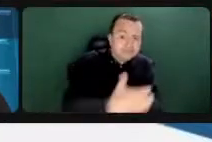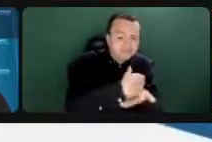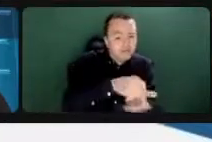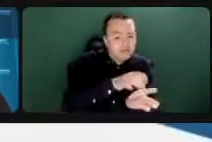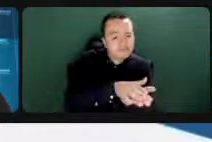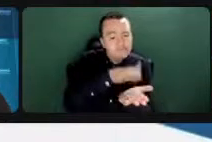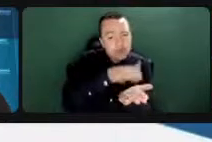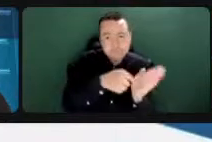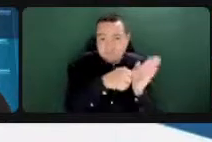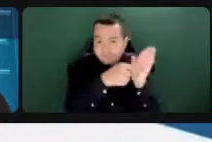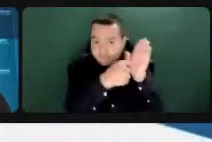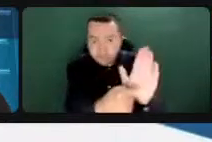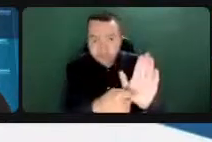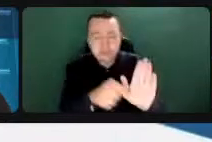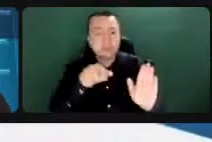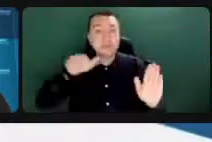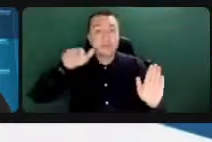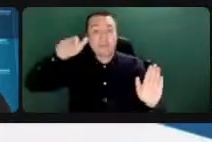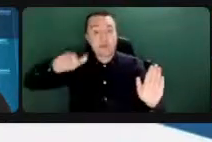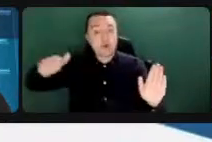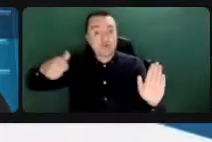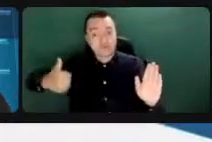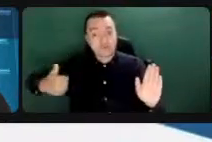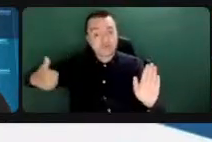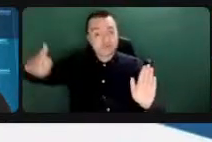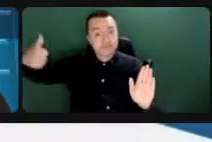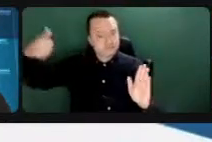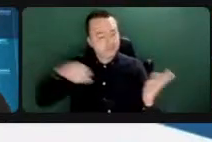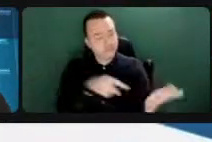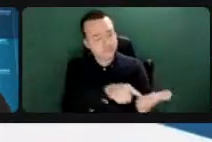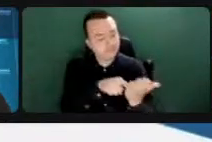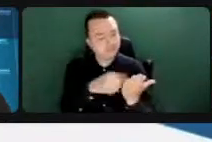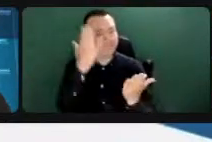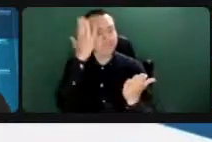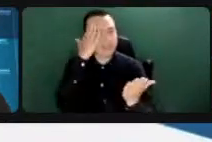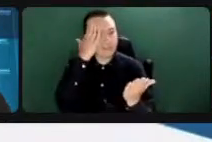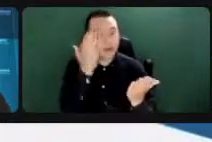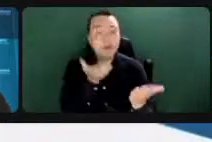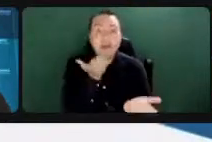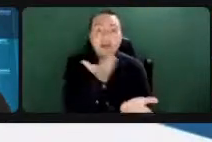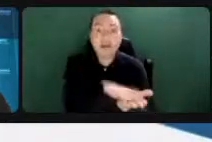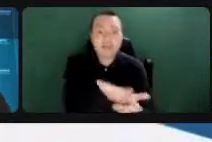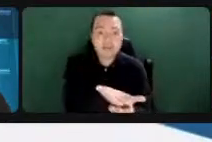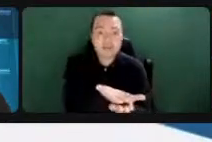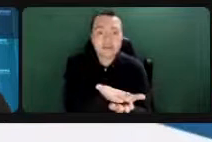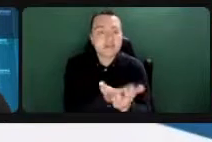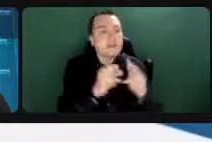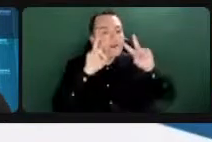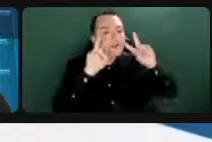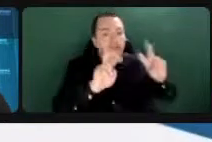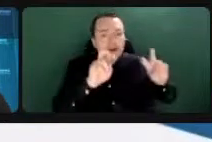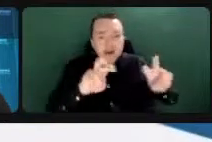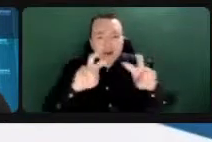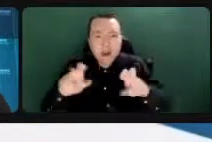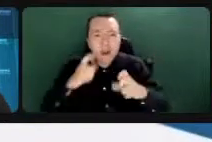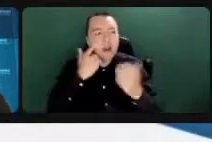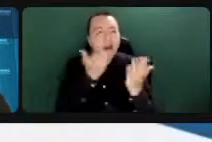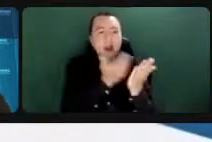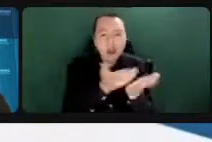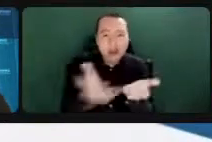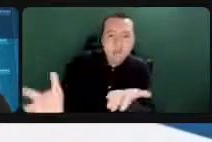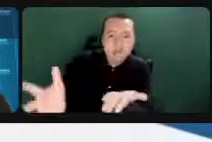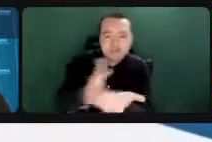such, the collection of evidences that we have prioritized jointly with our colleagues and partners, Evidence